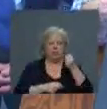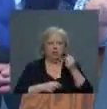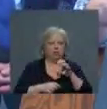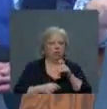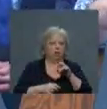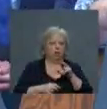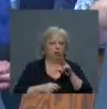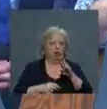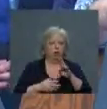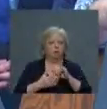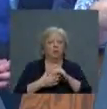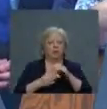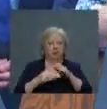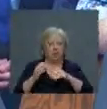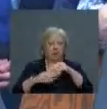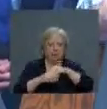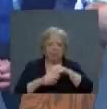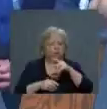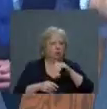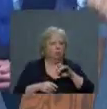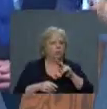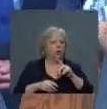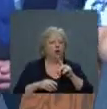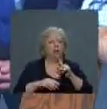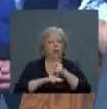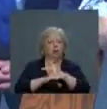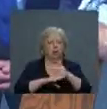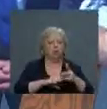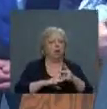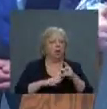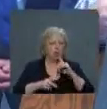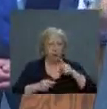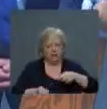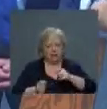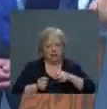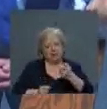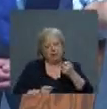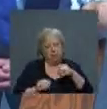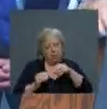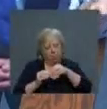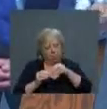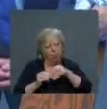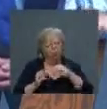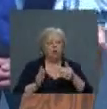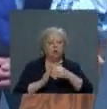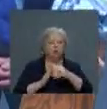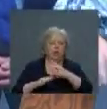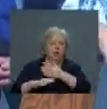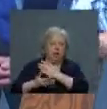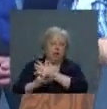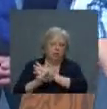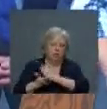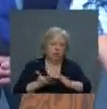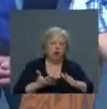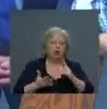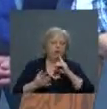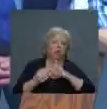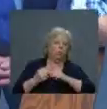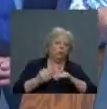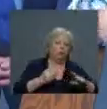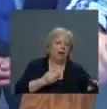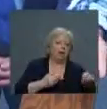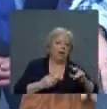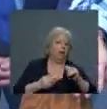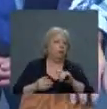built into the parking lot, as well as we're going to dig it down just a little bit further and regrade it to where that it's going to end up draining out. That